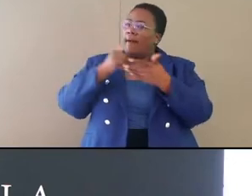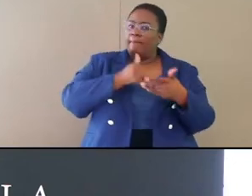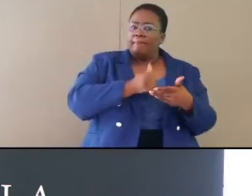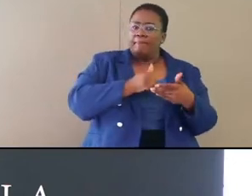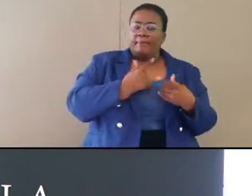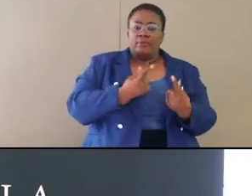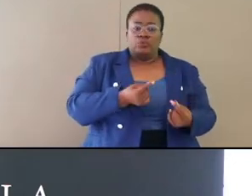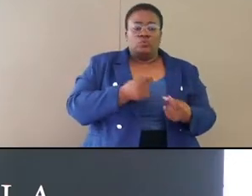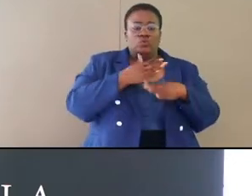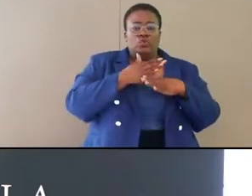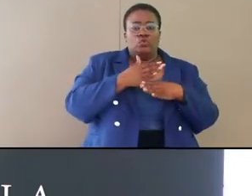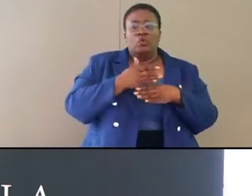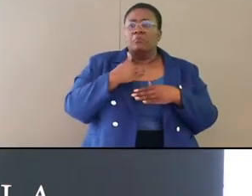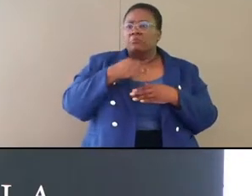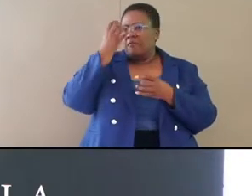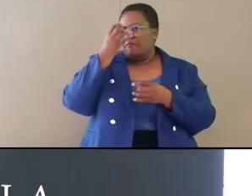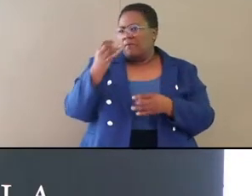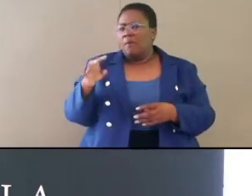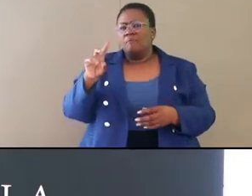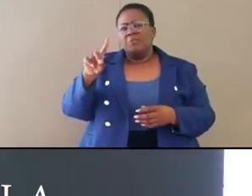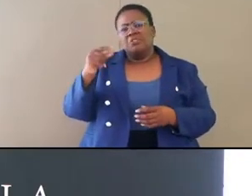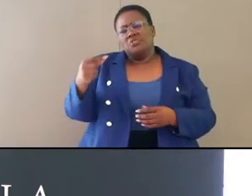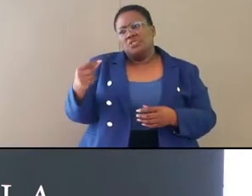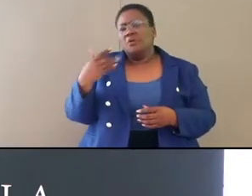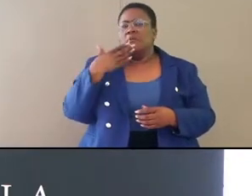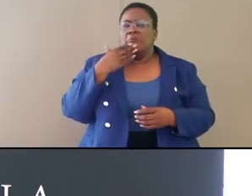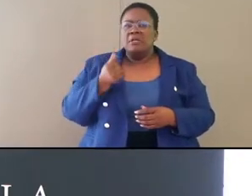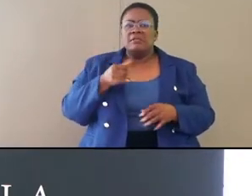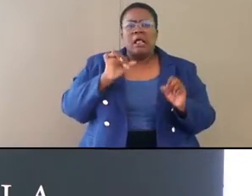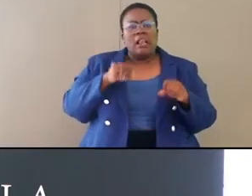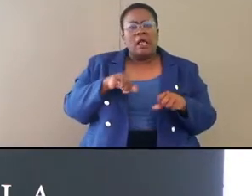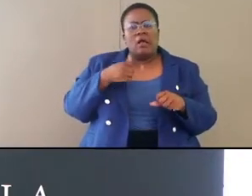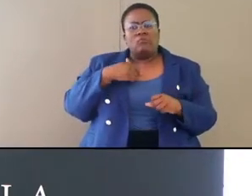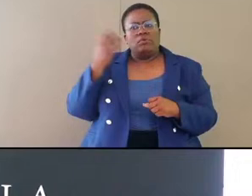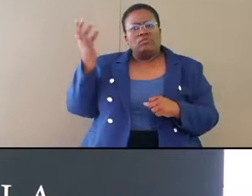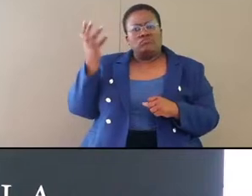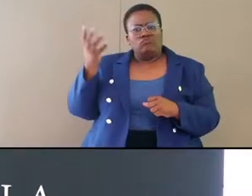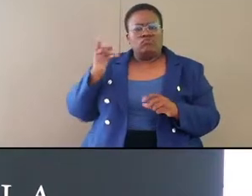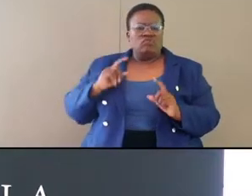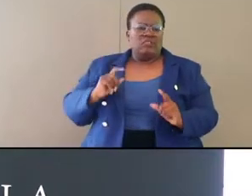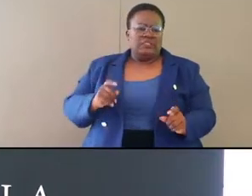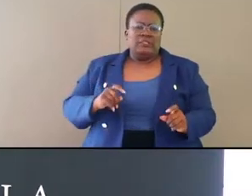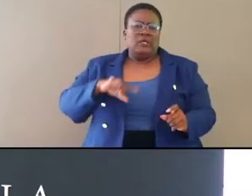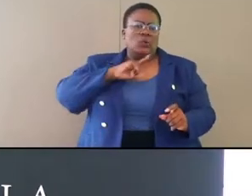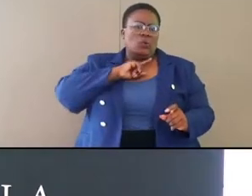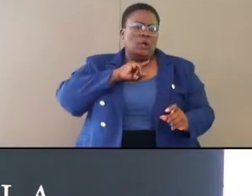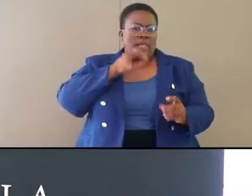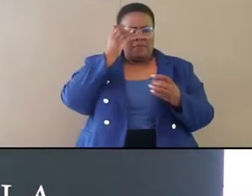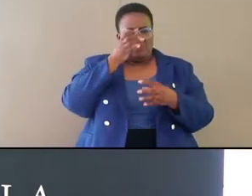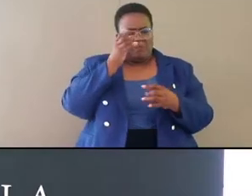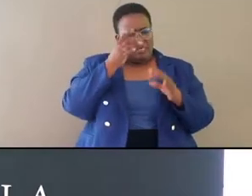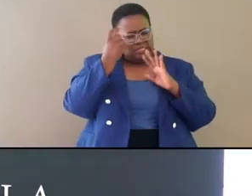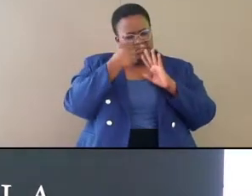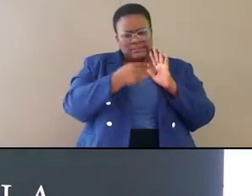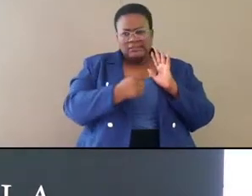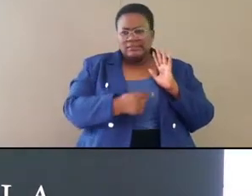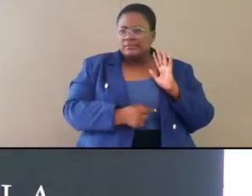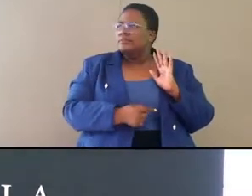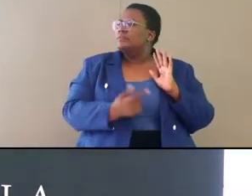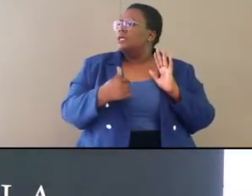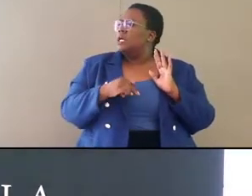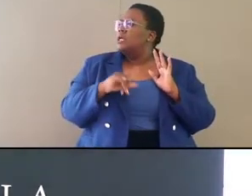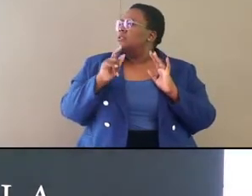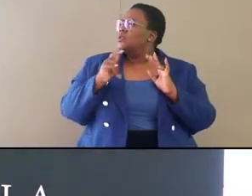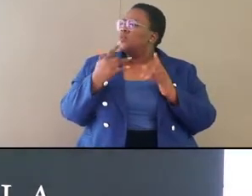I said to the DG, allow me to just speak quickly because there's a lot of information that has passed through